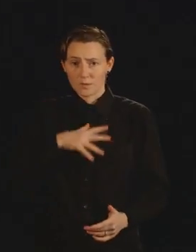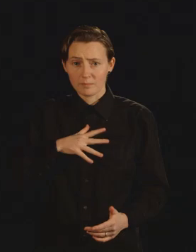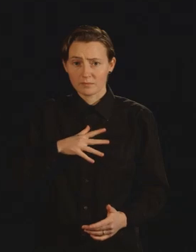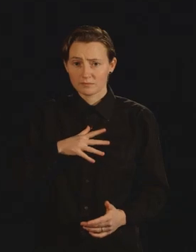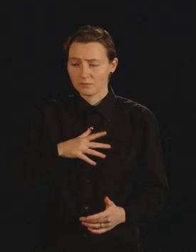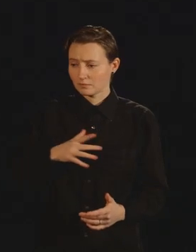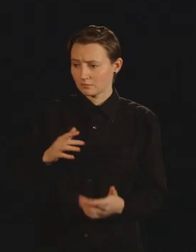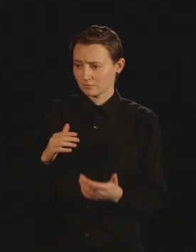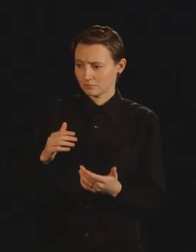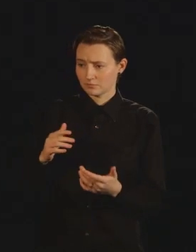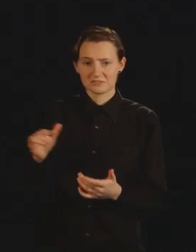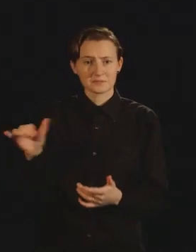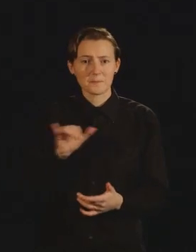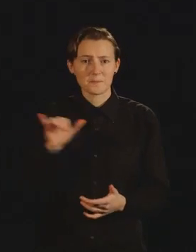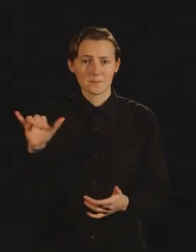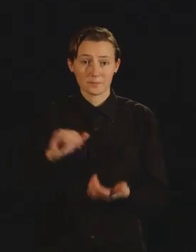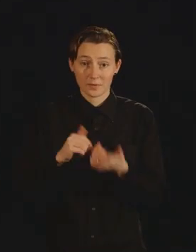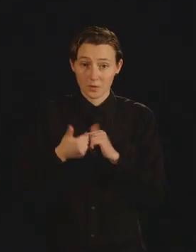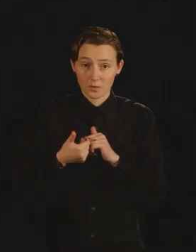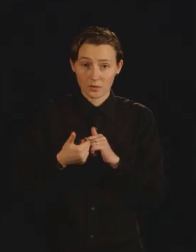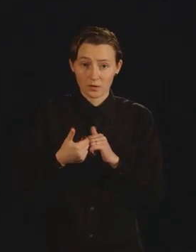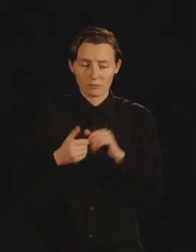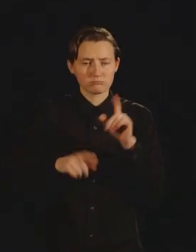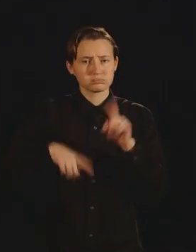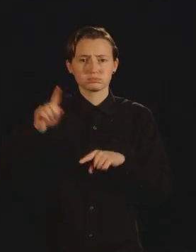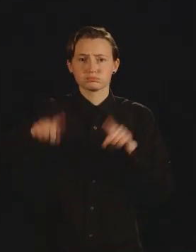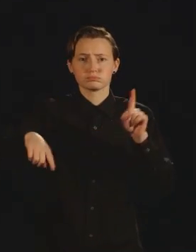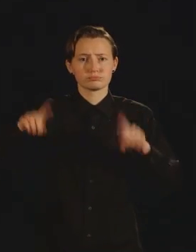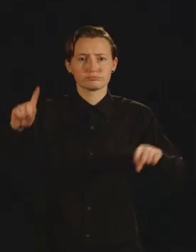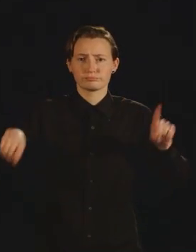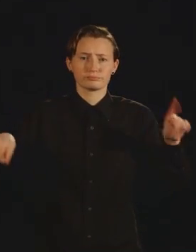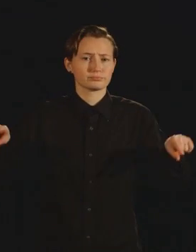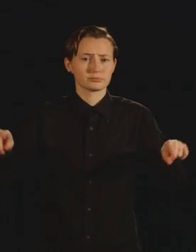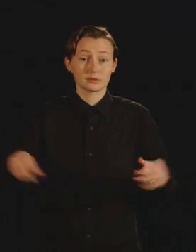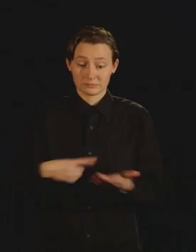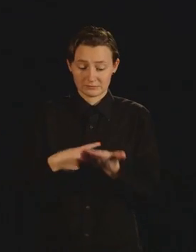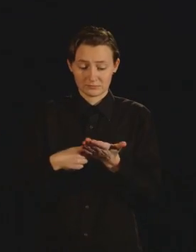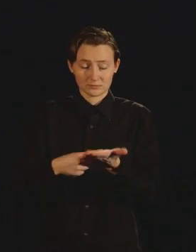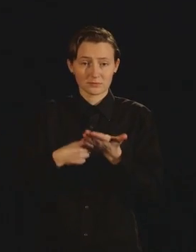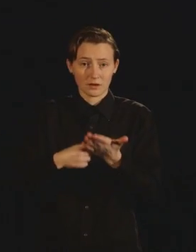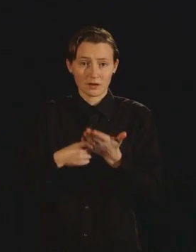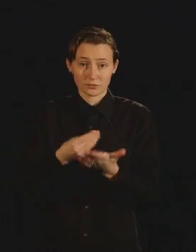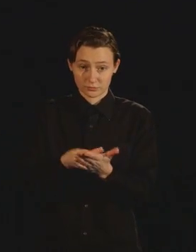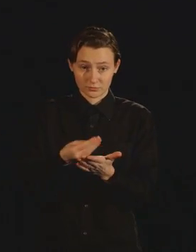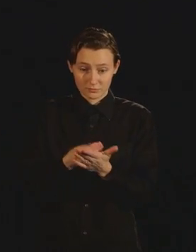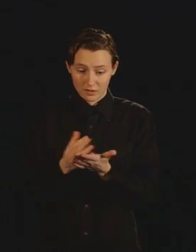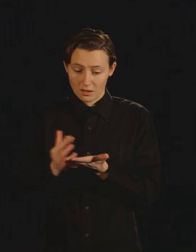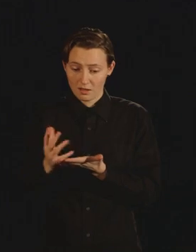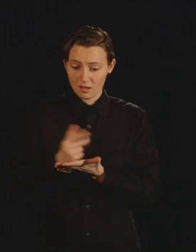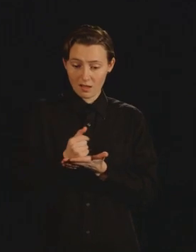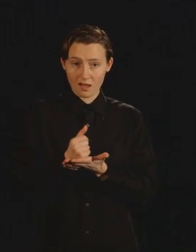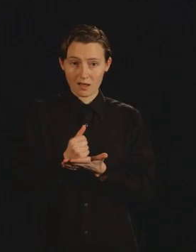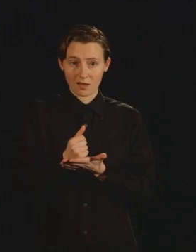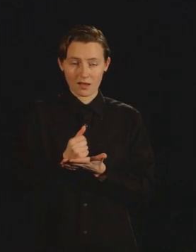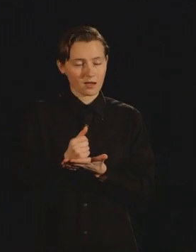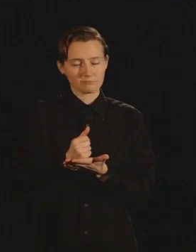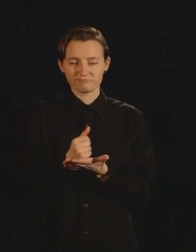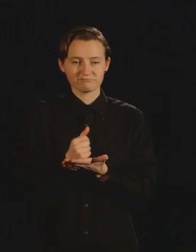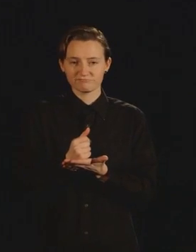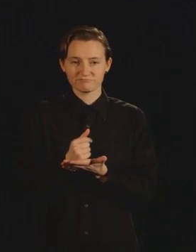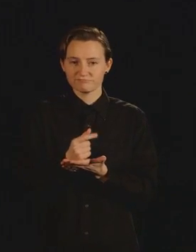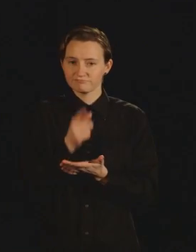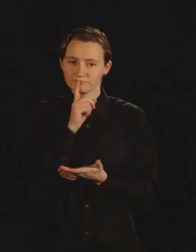bank. Talking about wanting to make money is unsavory for women in our